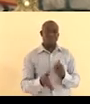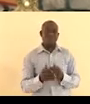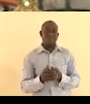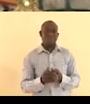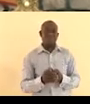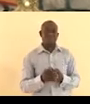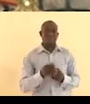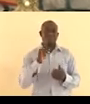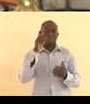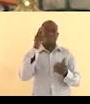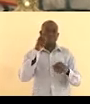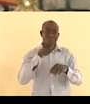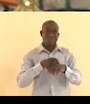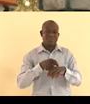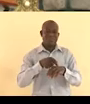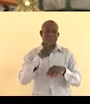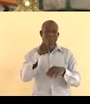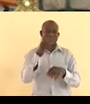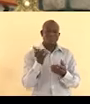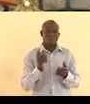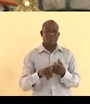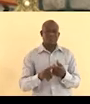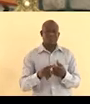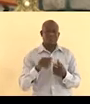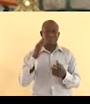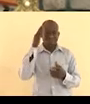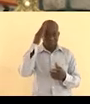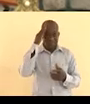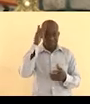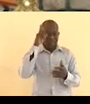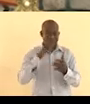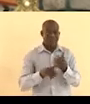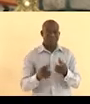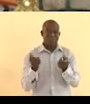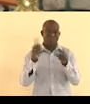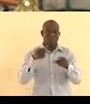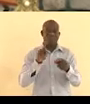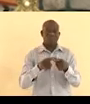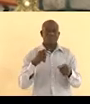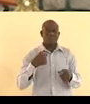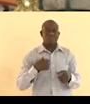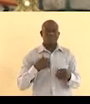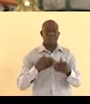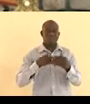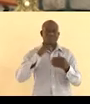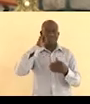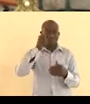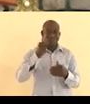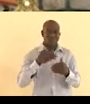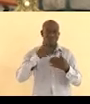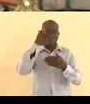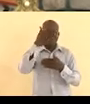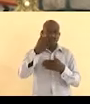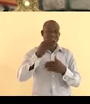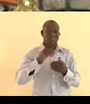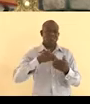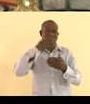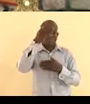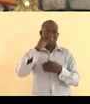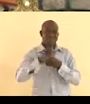start probing what is about to happen to me next tomorrow, next year, it compromises your calling